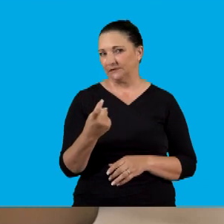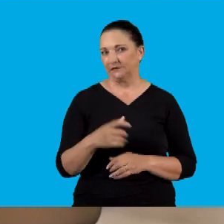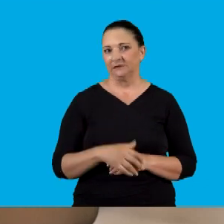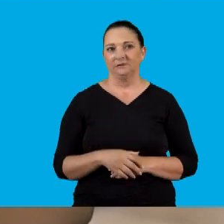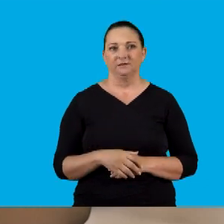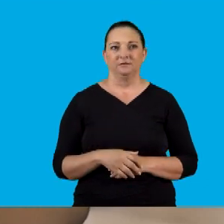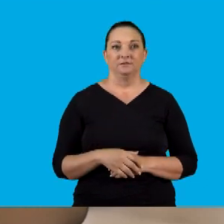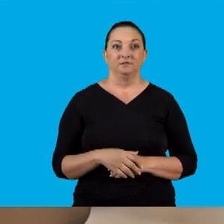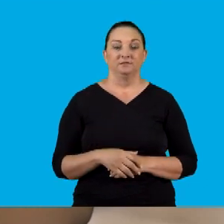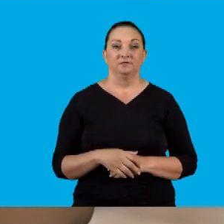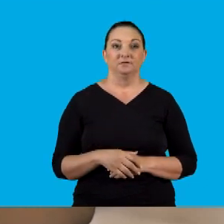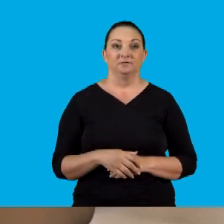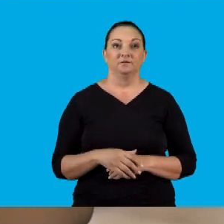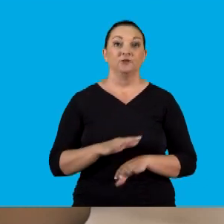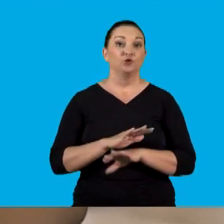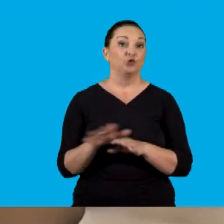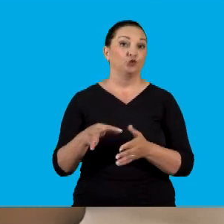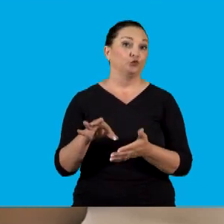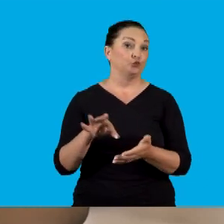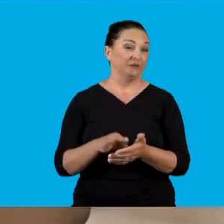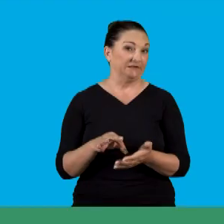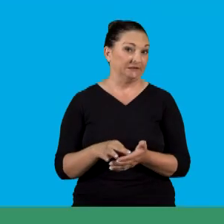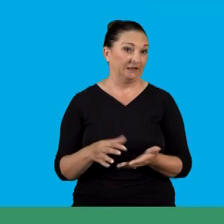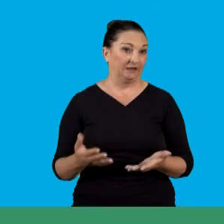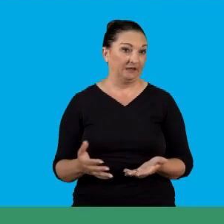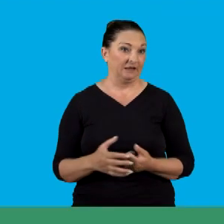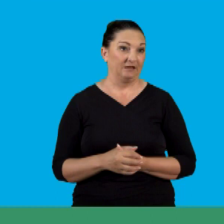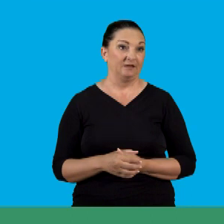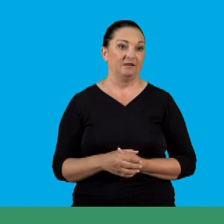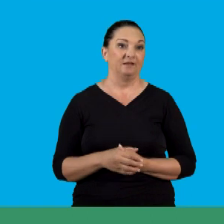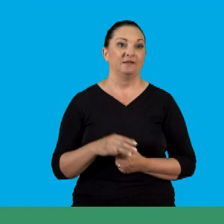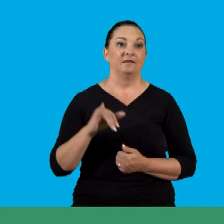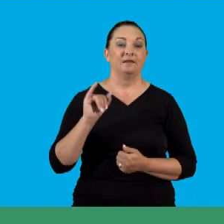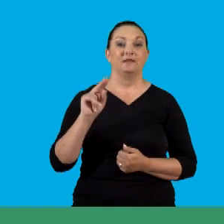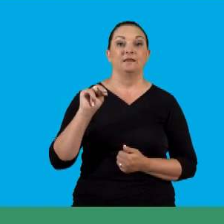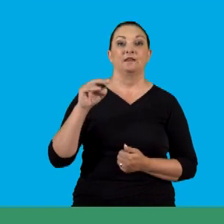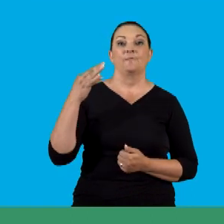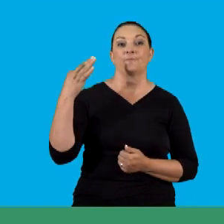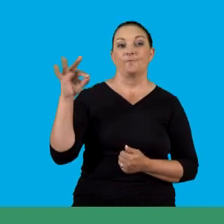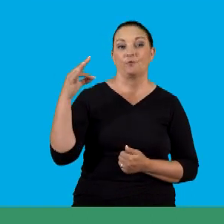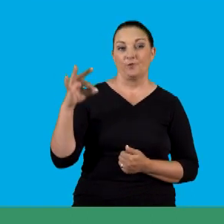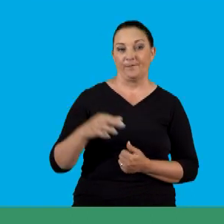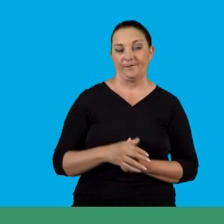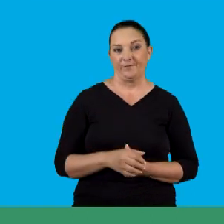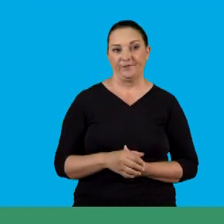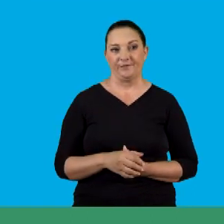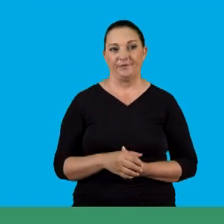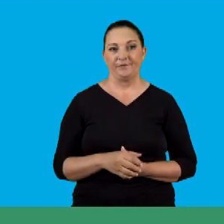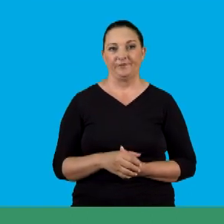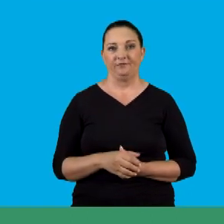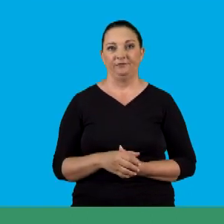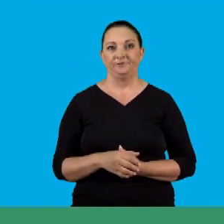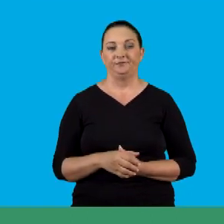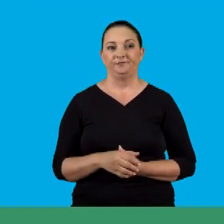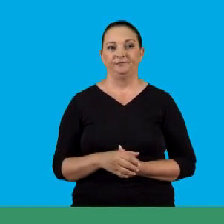tax because it's not registered. So it's the informal sector. So the correct answer here would